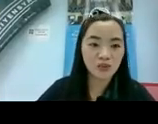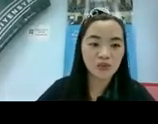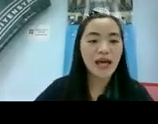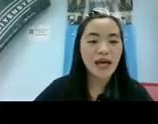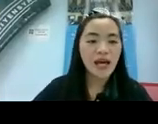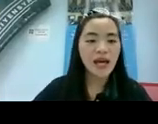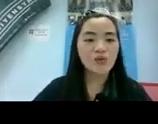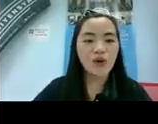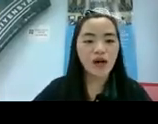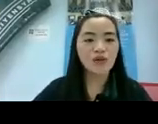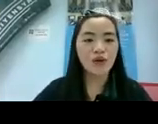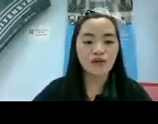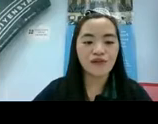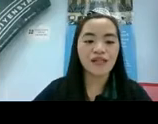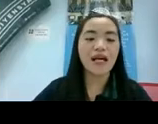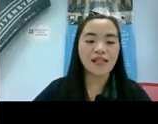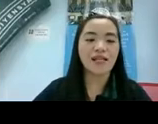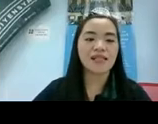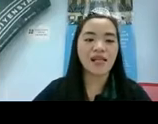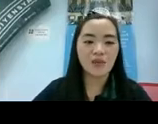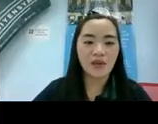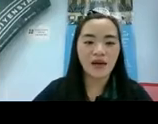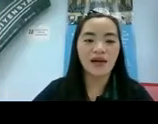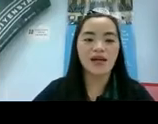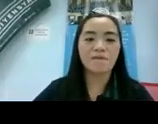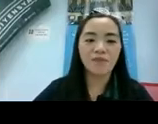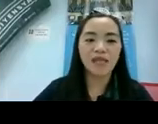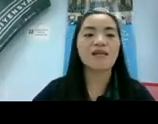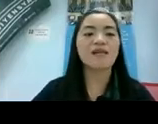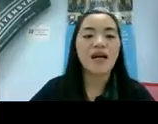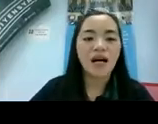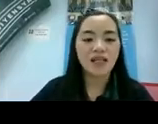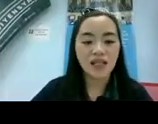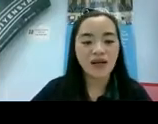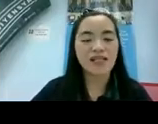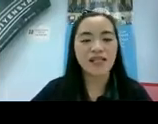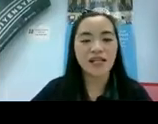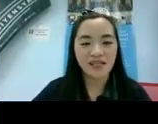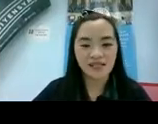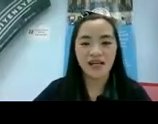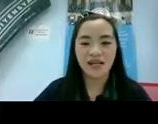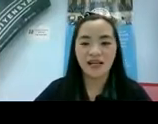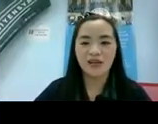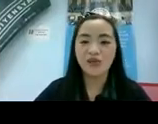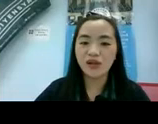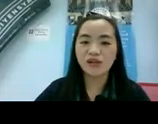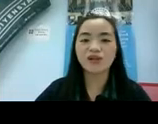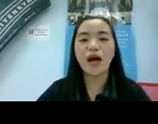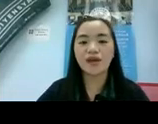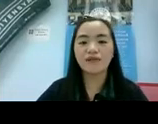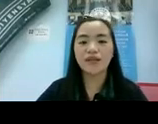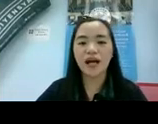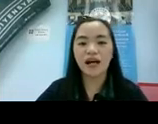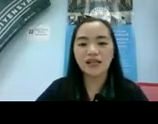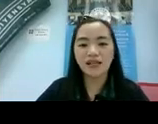specialist too, and one of the licensed librarian here at DOST-STII. We also